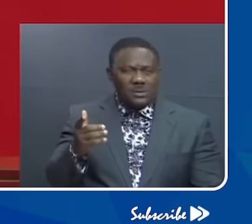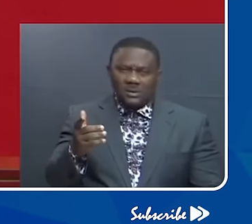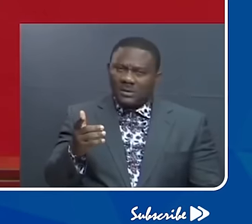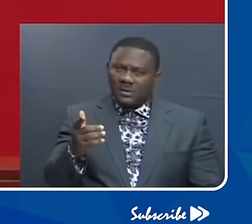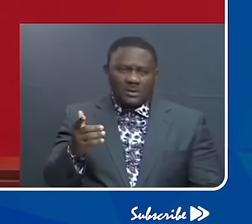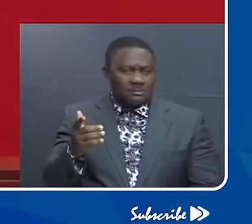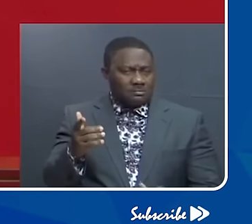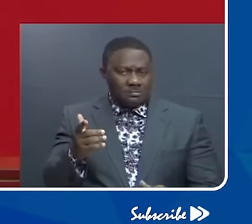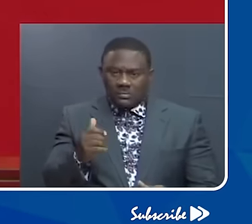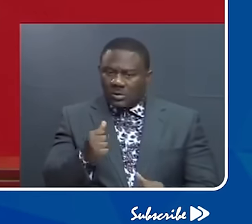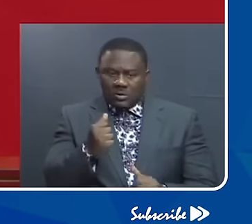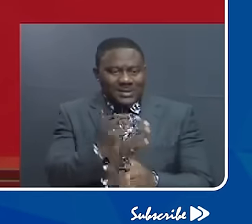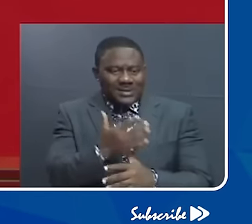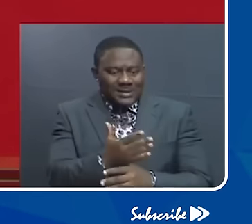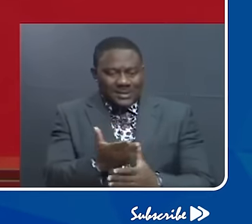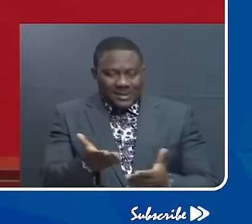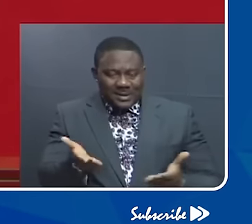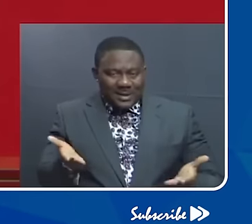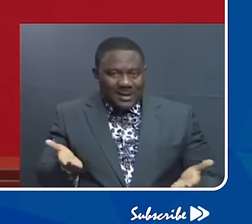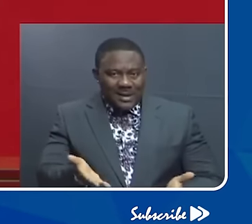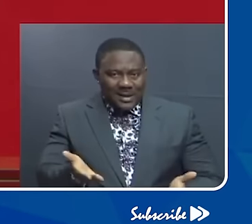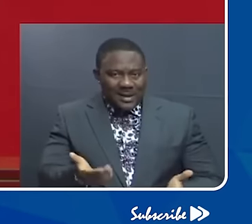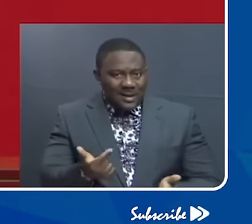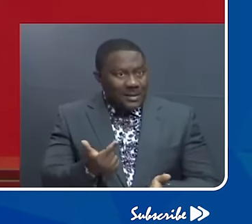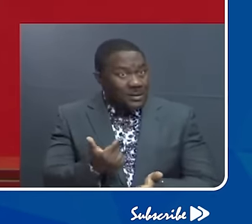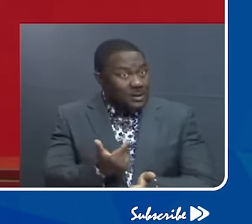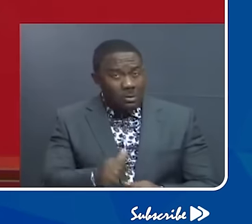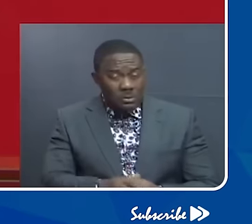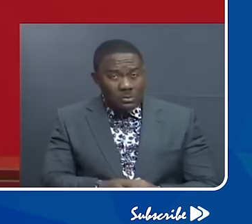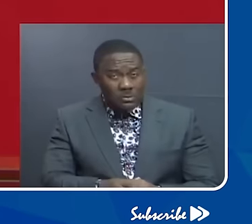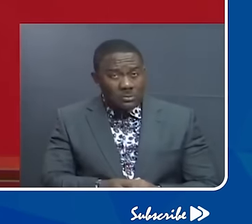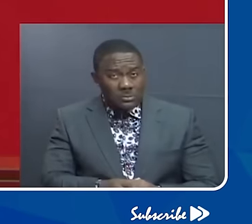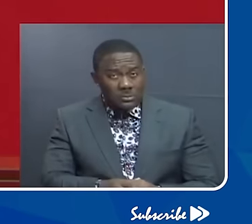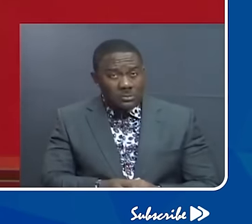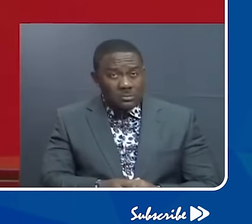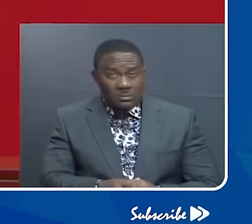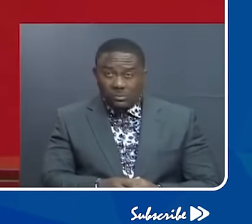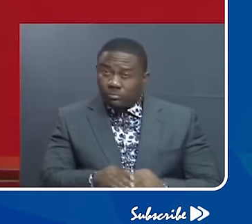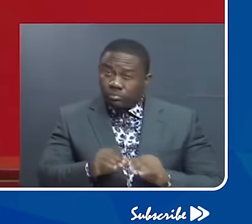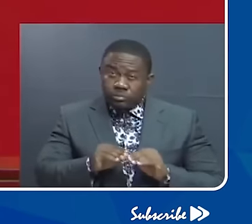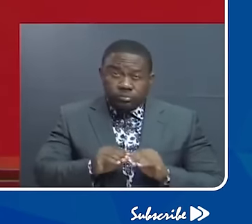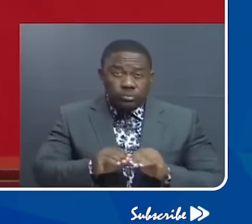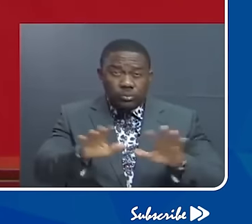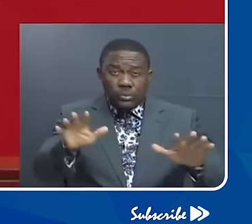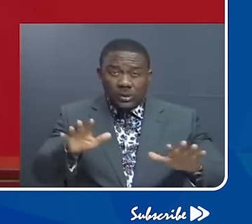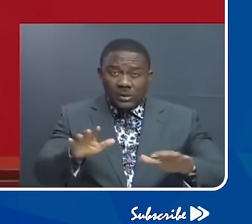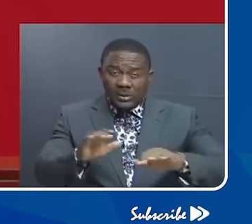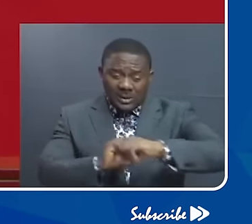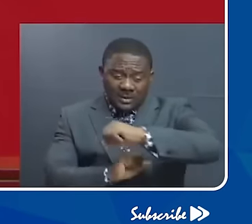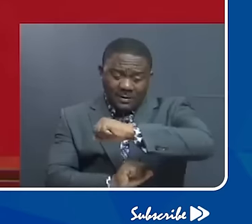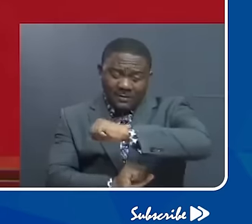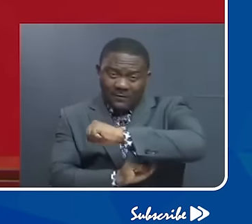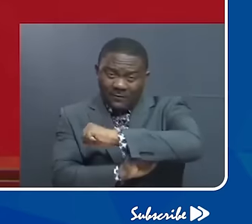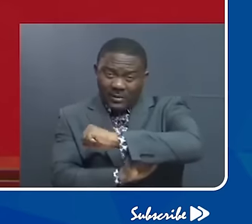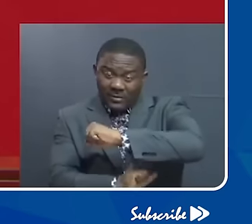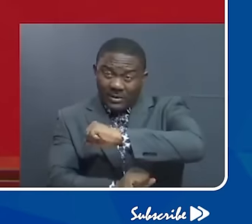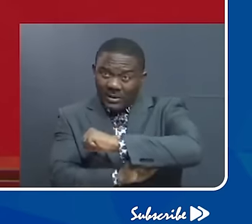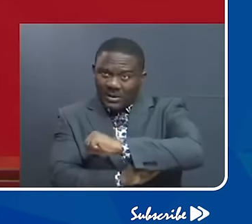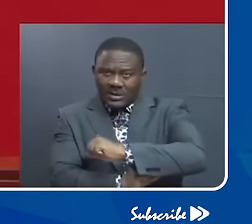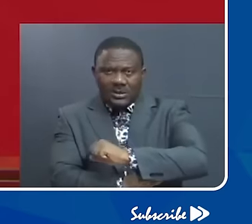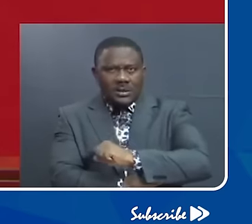the immediate legislative items at hand. They erode the foundational checks and